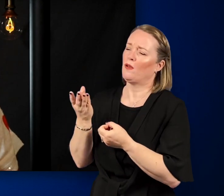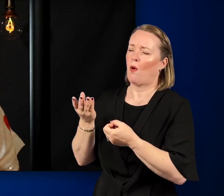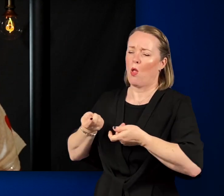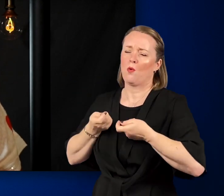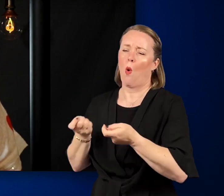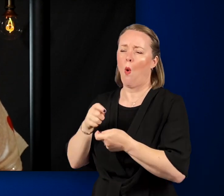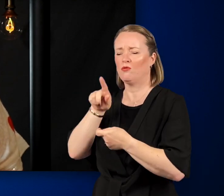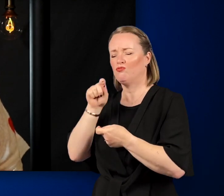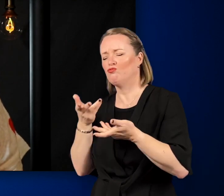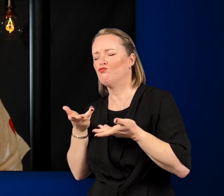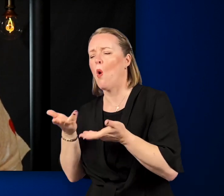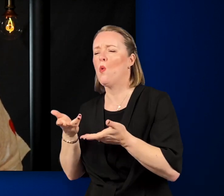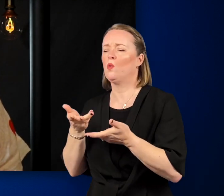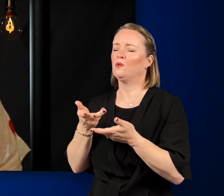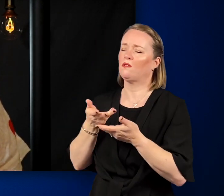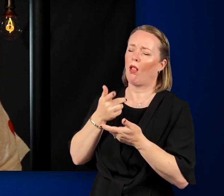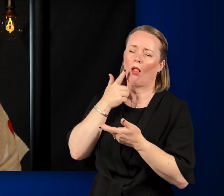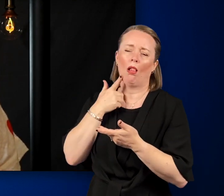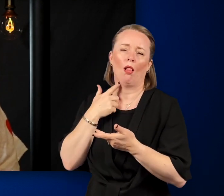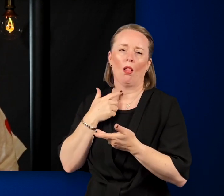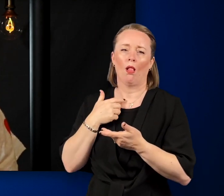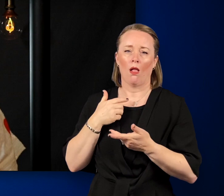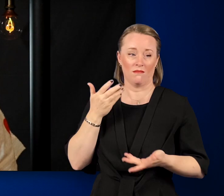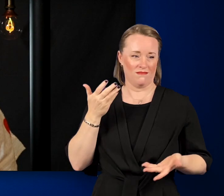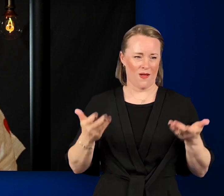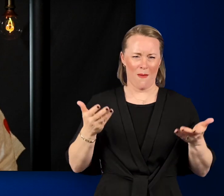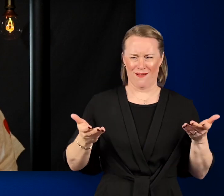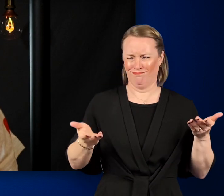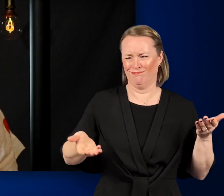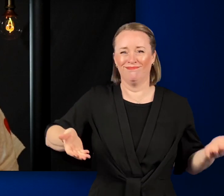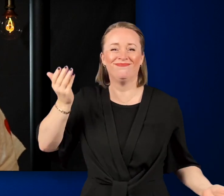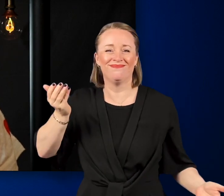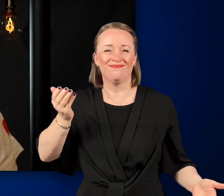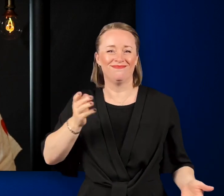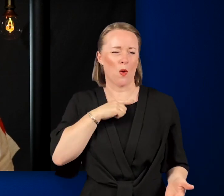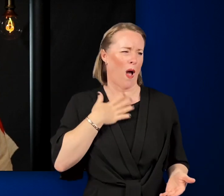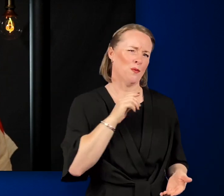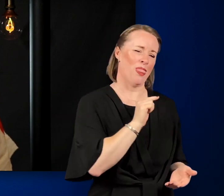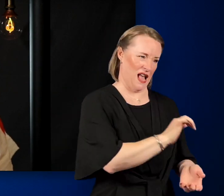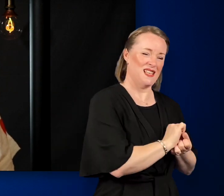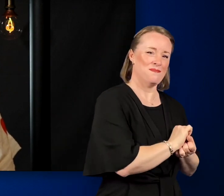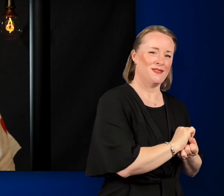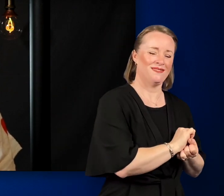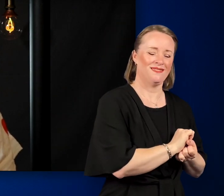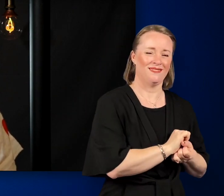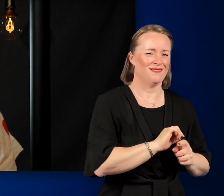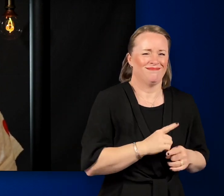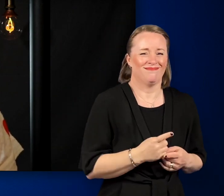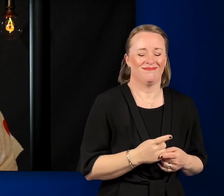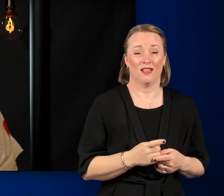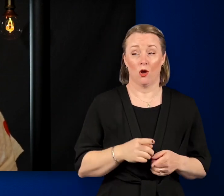Yorkshires. There is no comparison. What does give you indigestion is trying to have